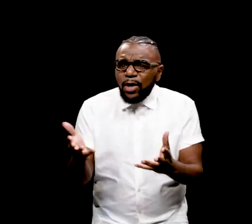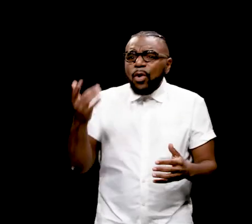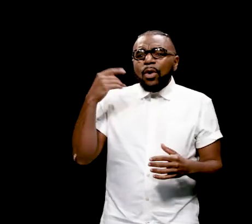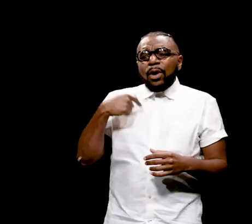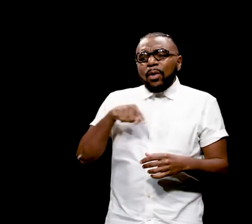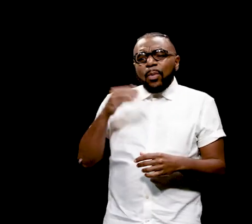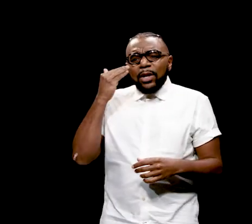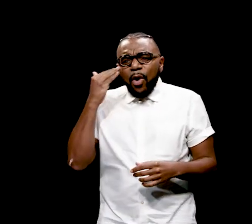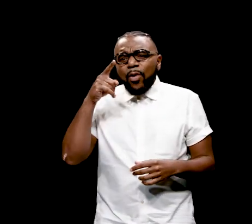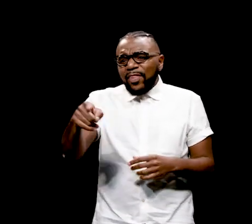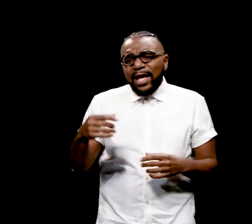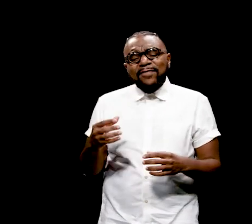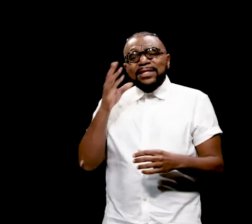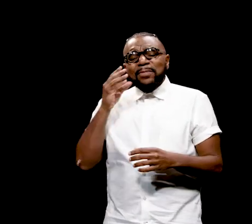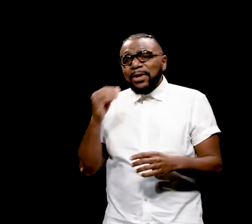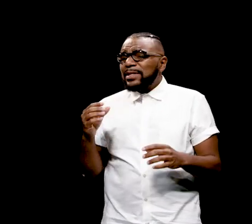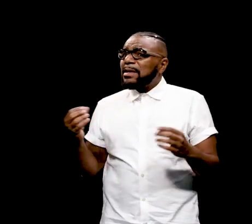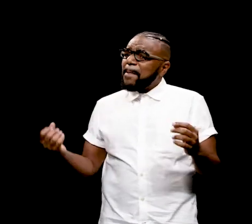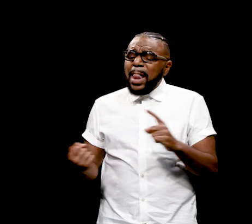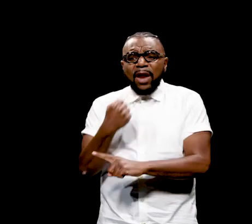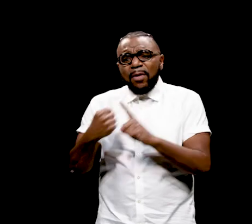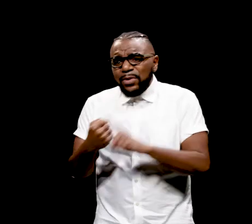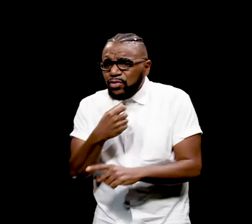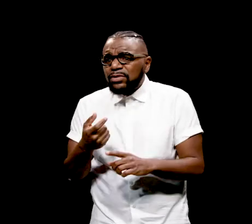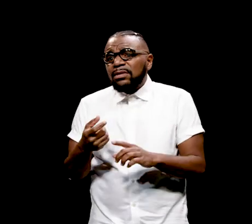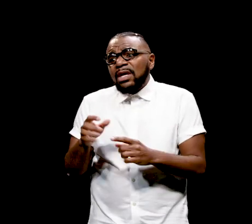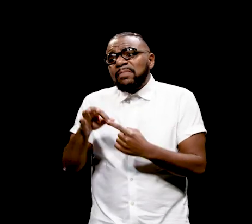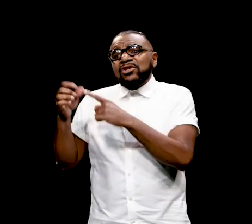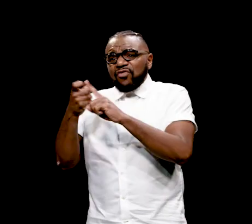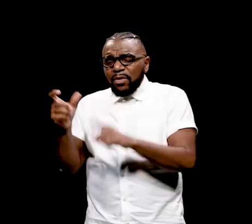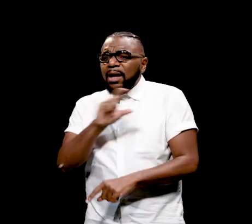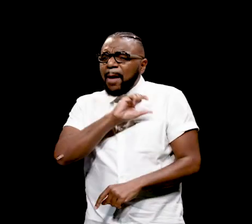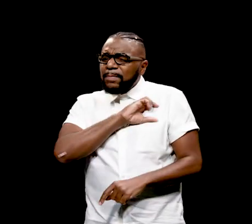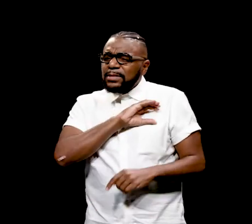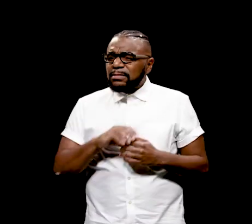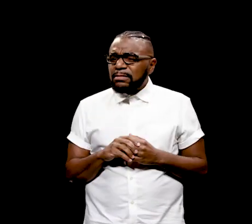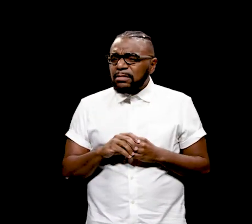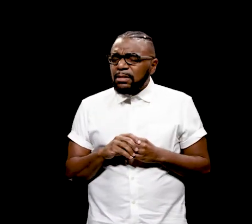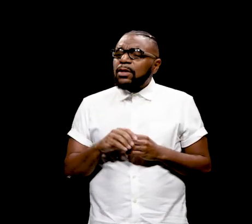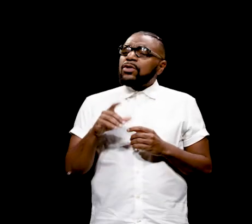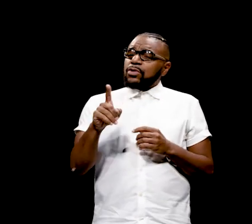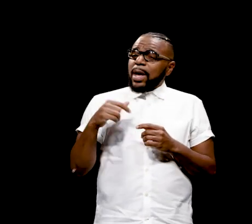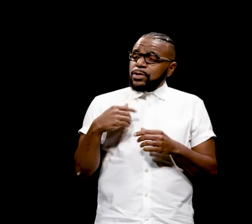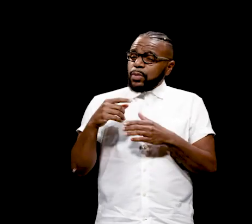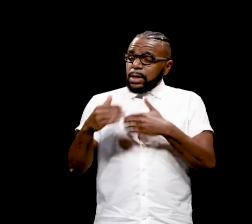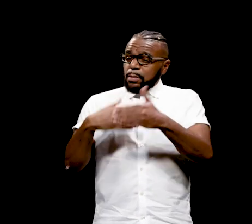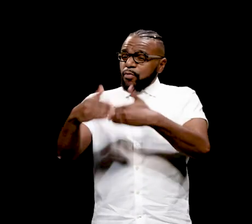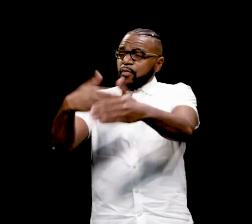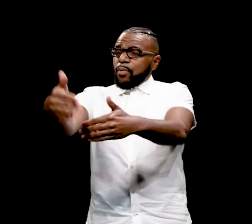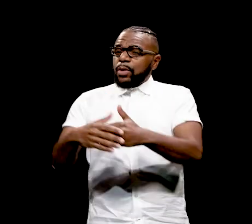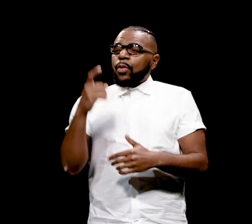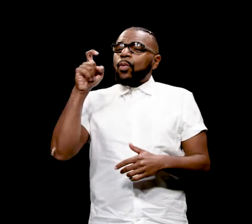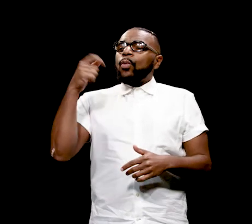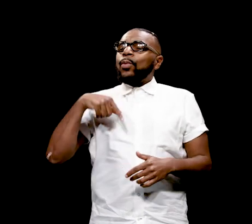know have been on the receiving end of everyone's violence, including police violence. And so as we move forward, we need